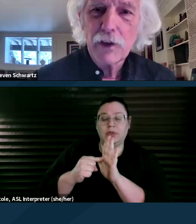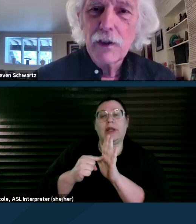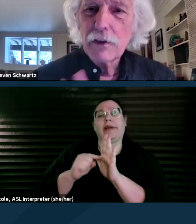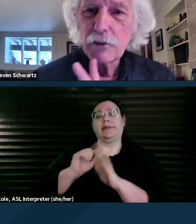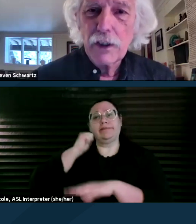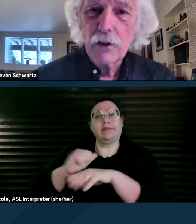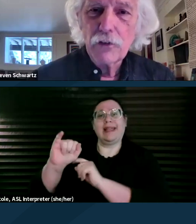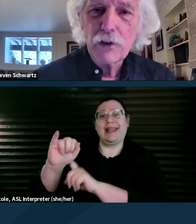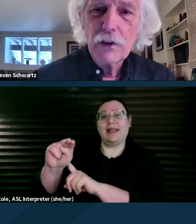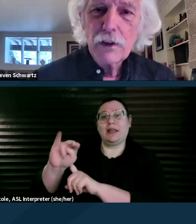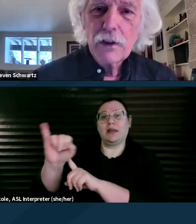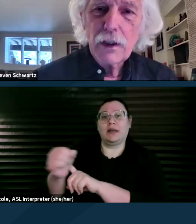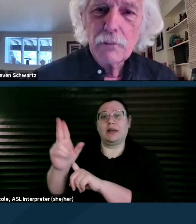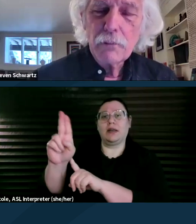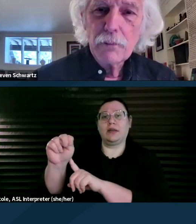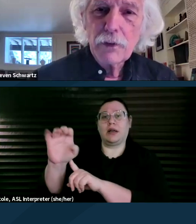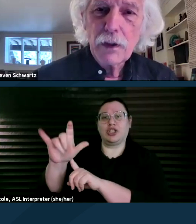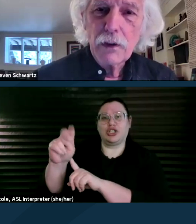That means you tell the